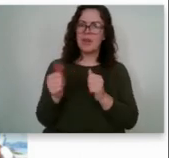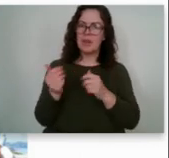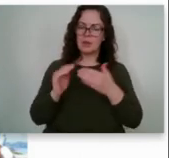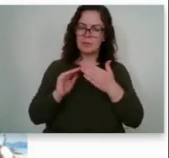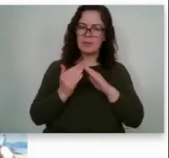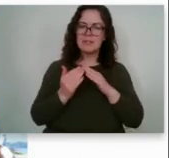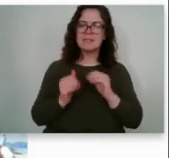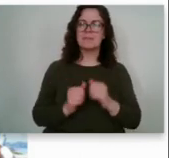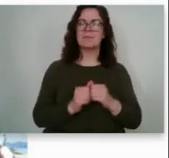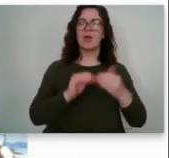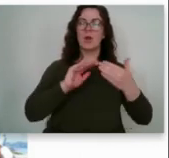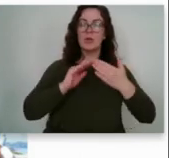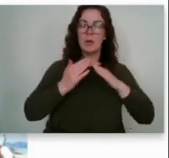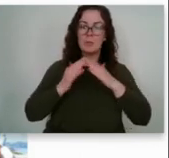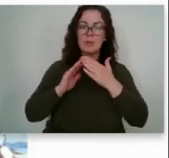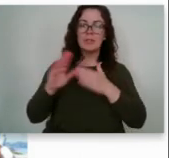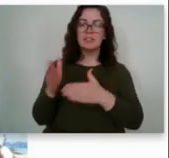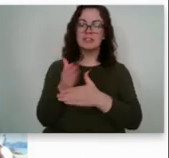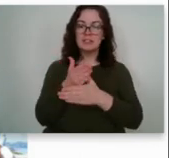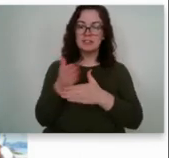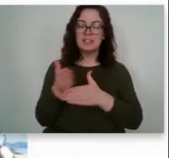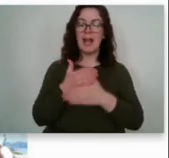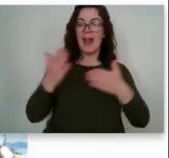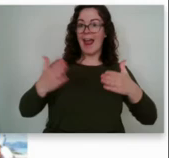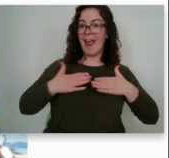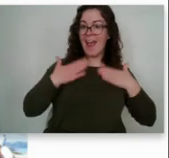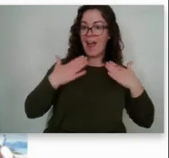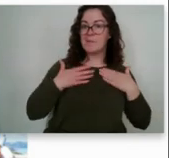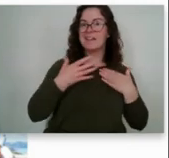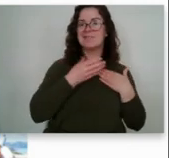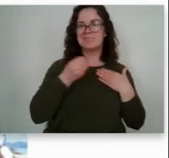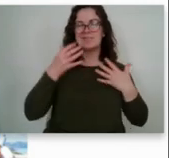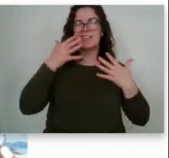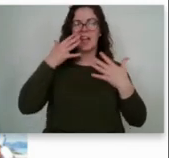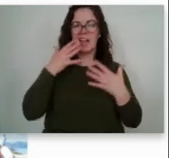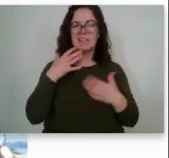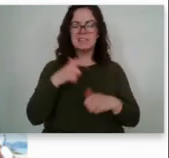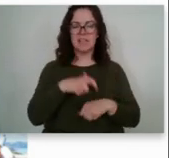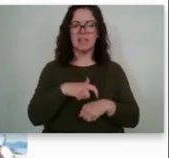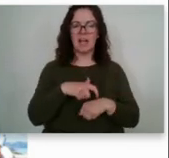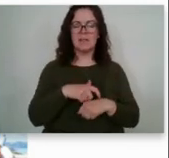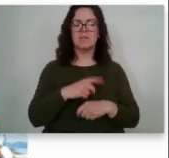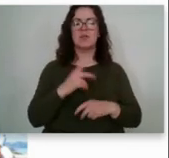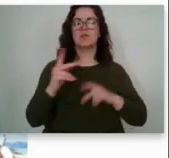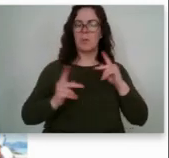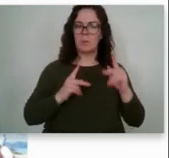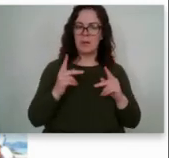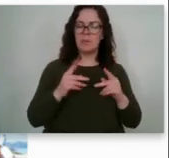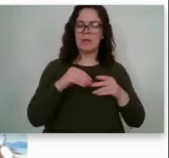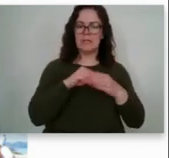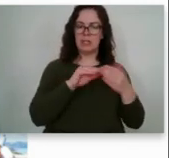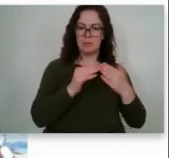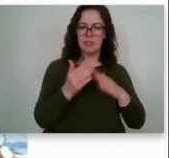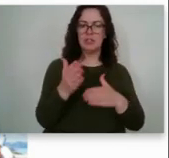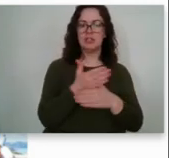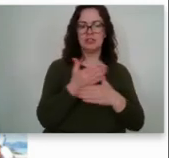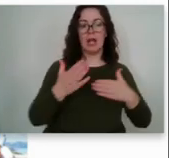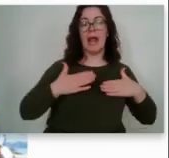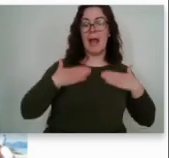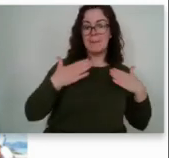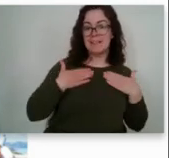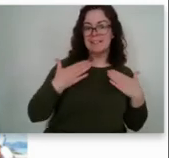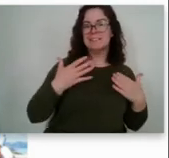Communities share happy and sad times. So peoples in communities like to share their happy times. They have festivals, parades,